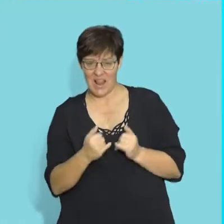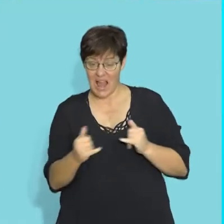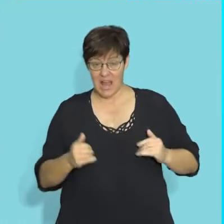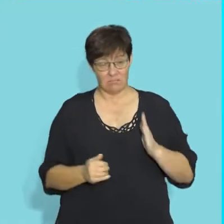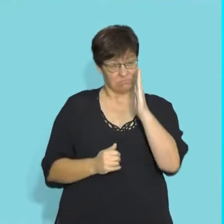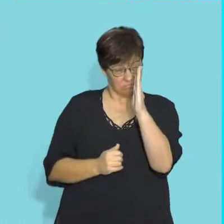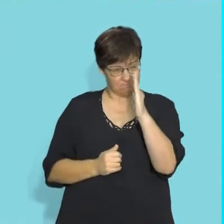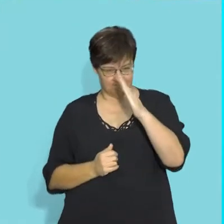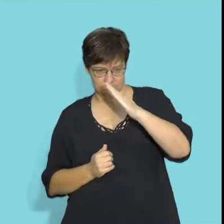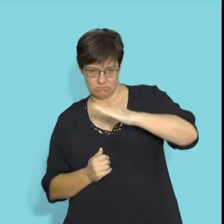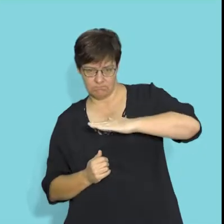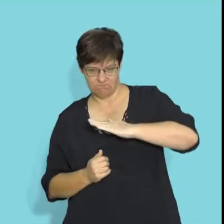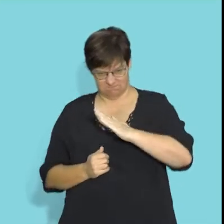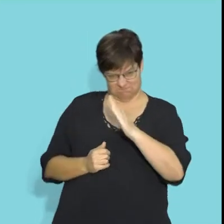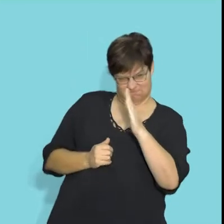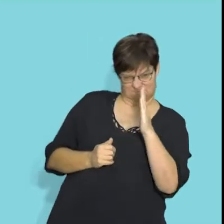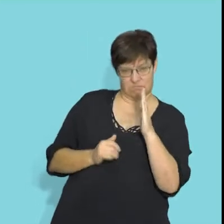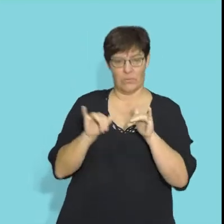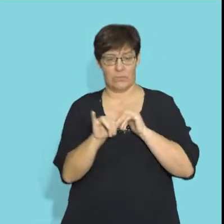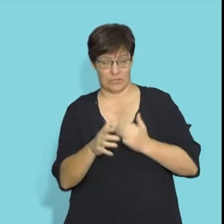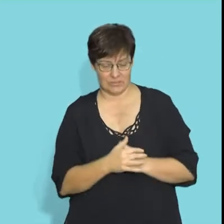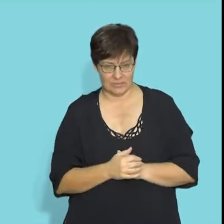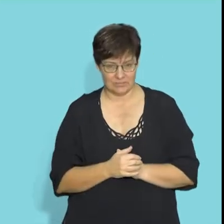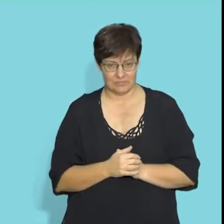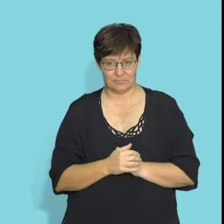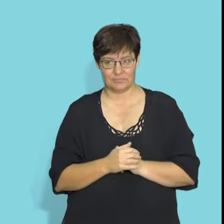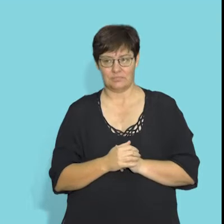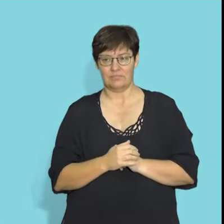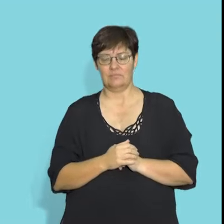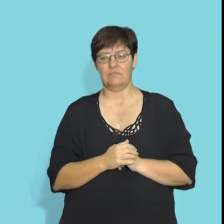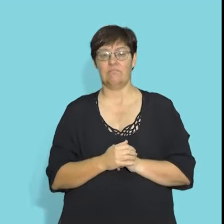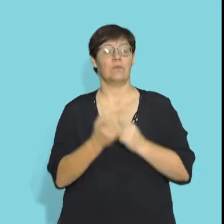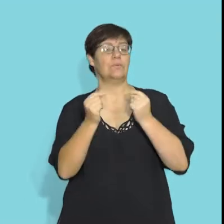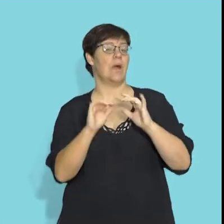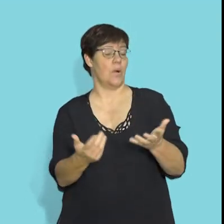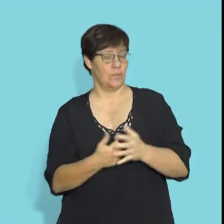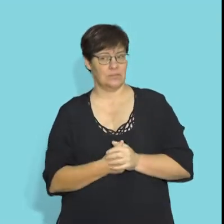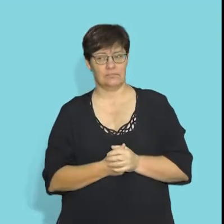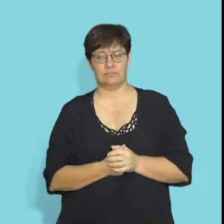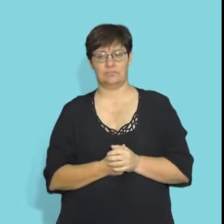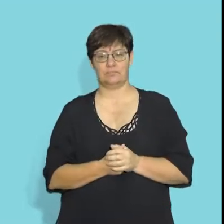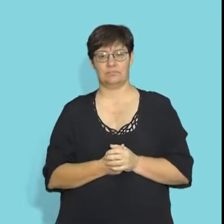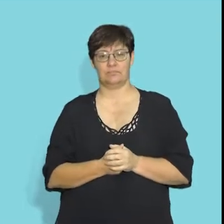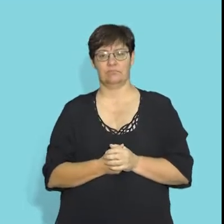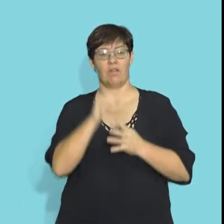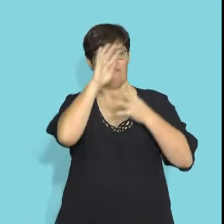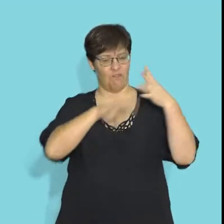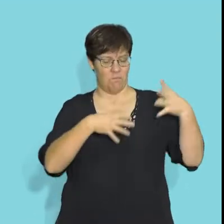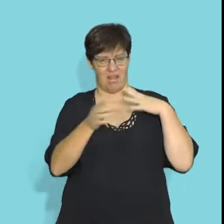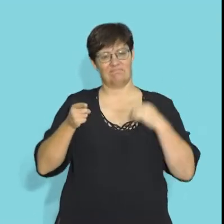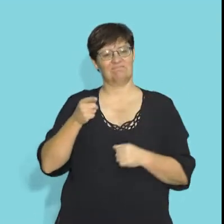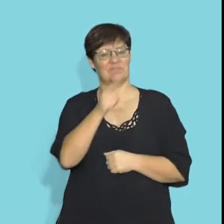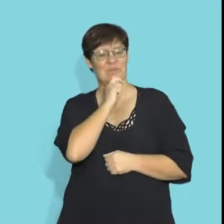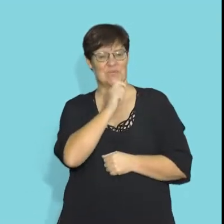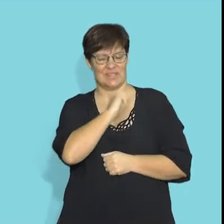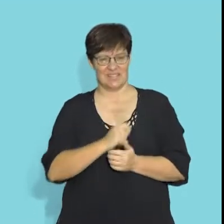line is. Now, this number we're going to do by using this formula,